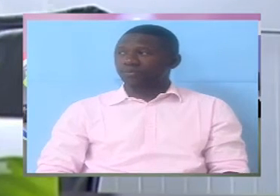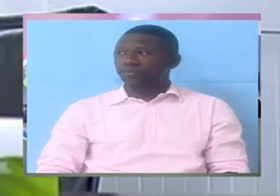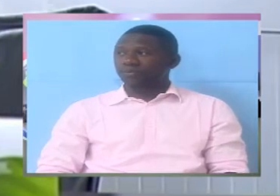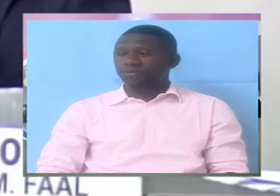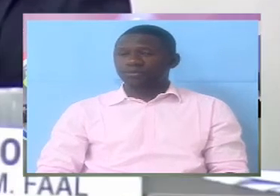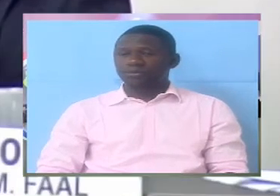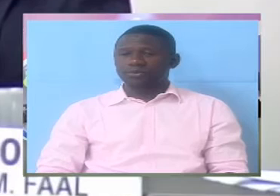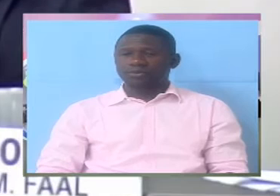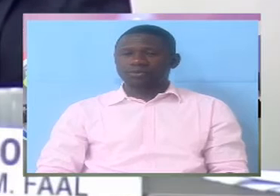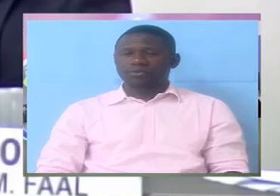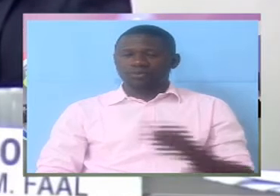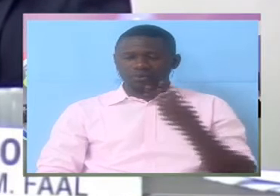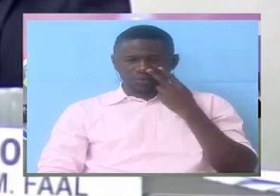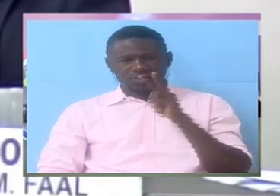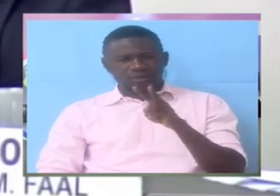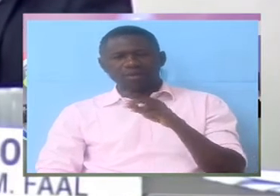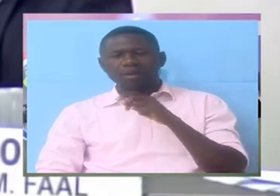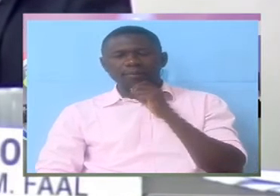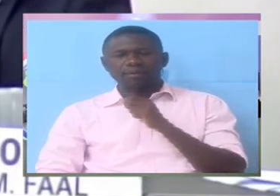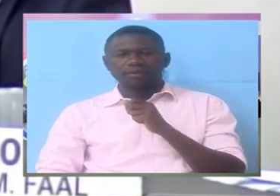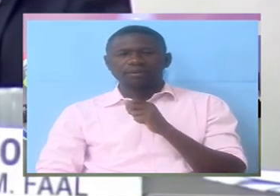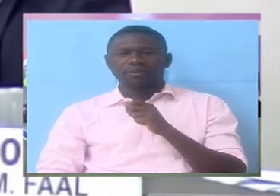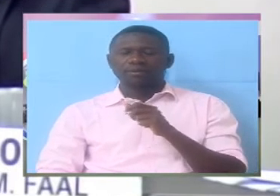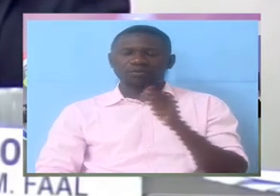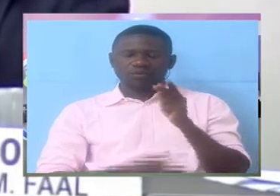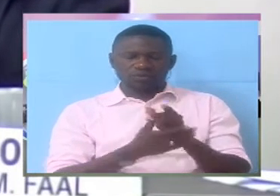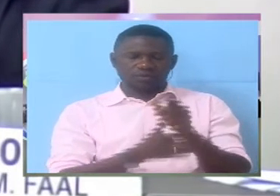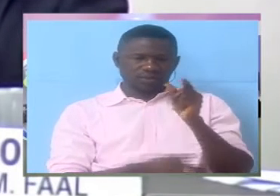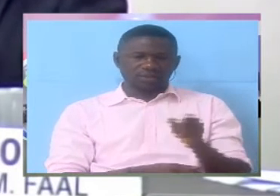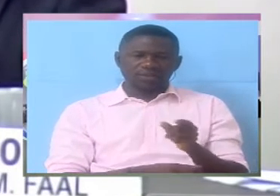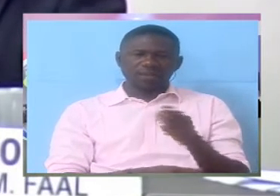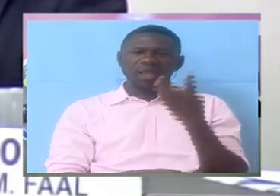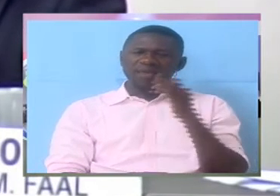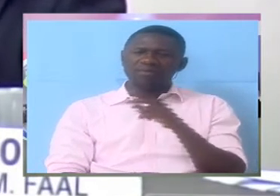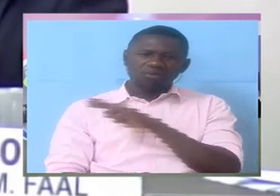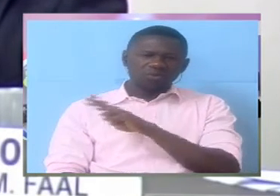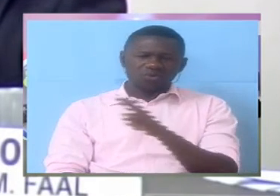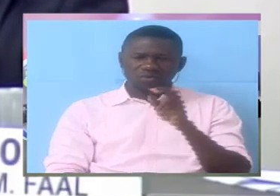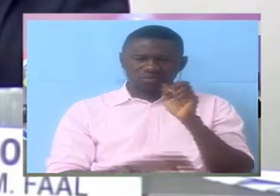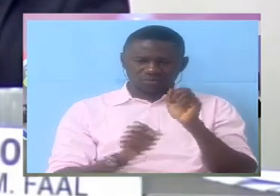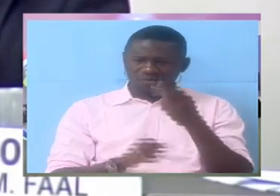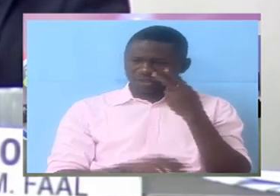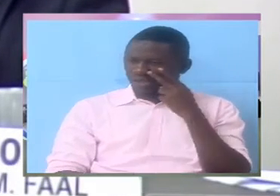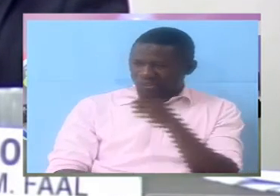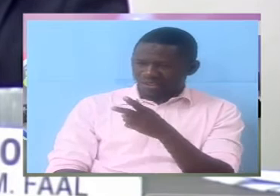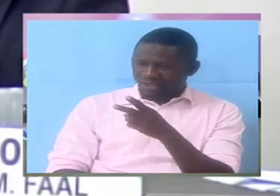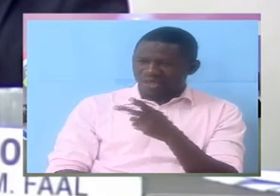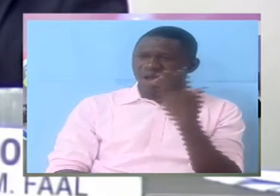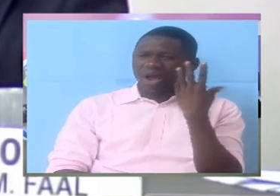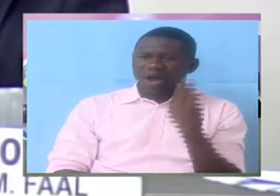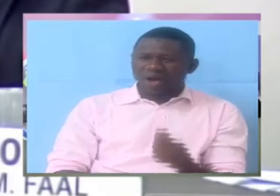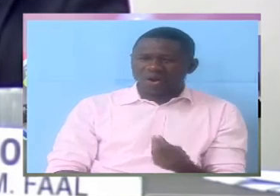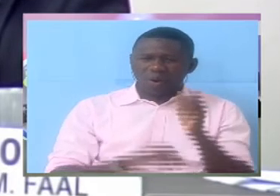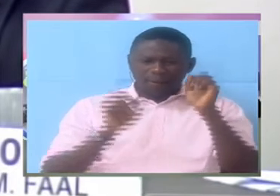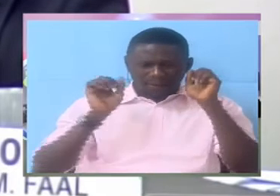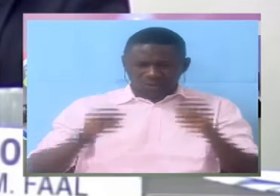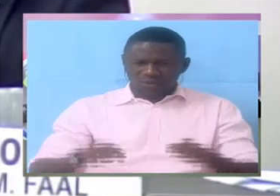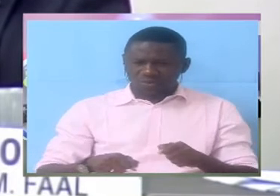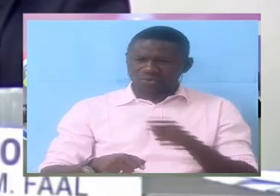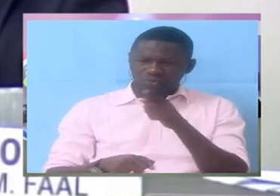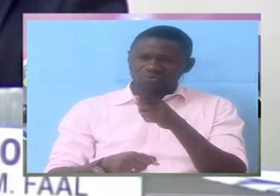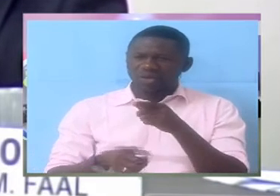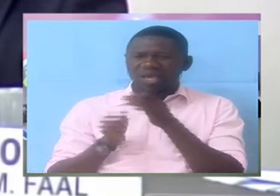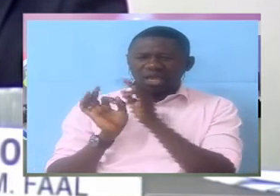See, Mr. Witness, if you did not see it, how is it possible that you were able to give us all these